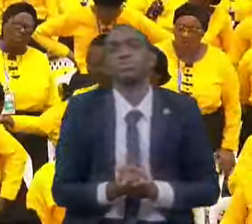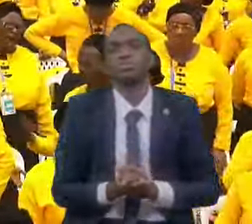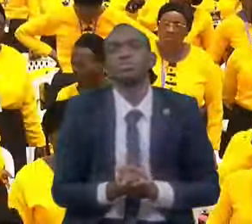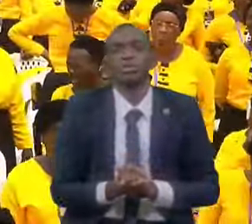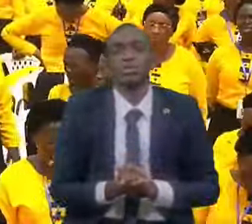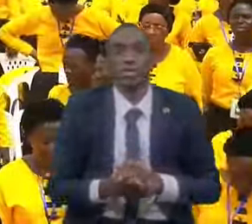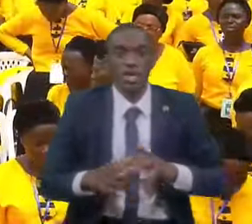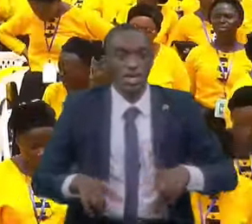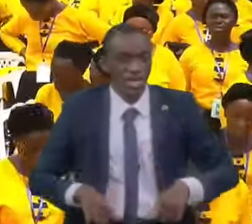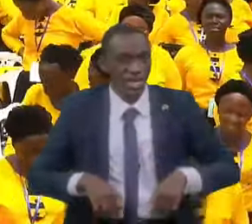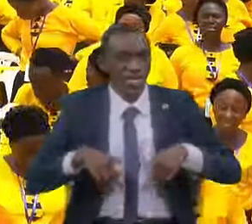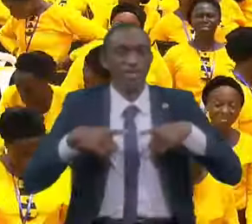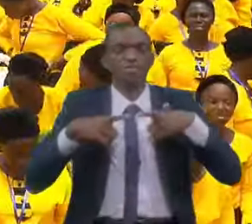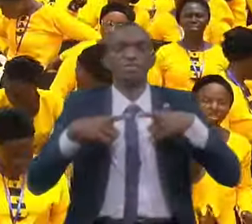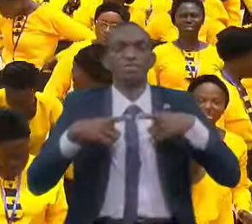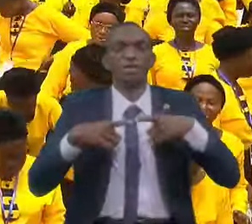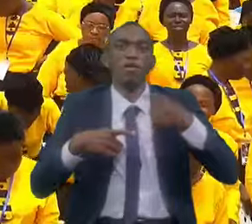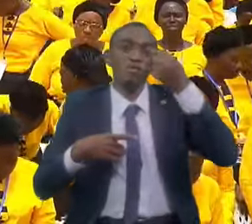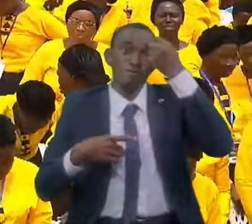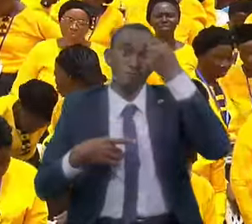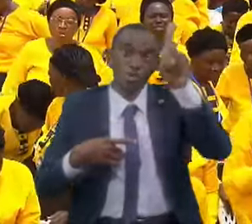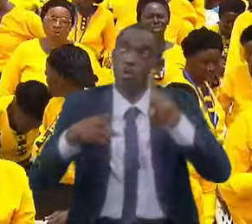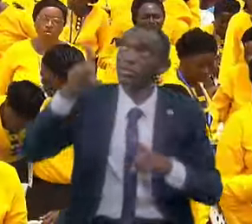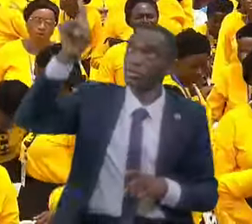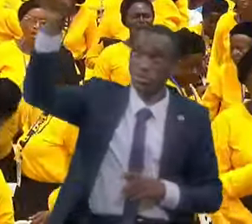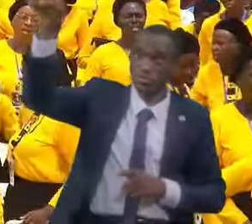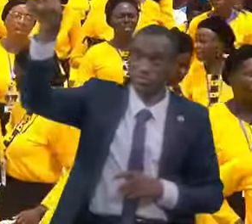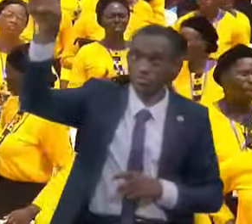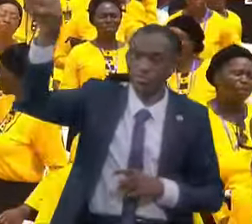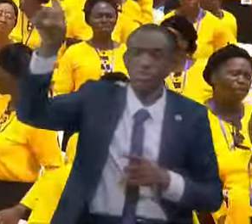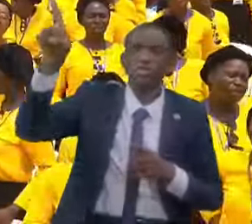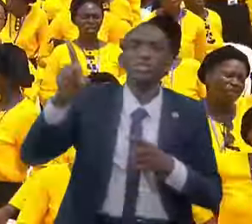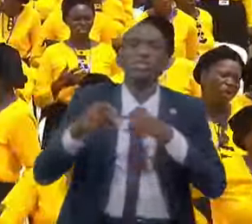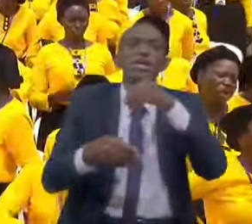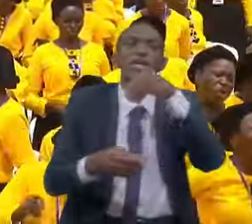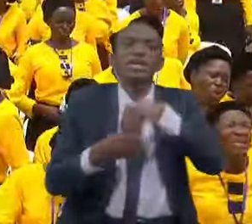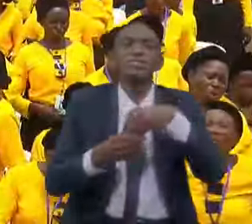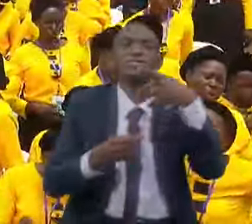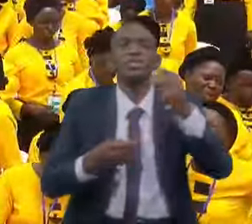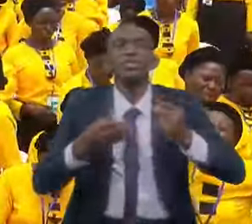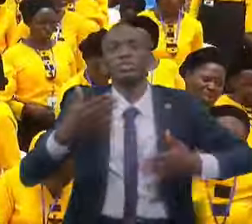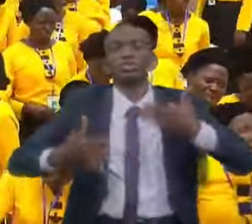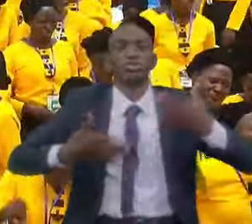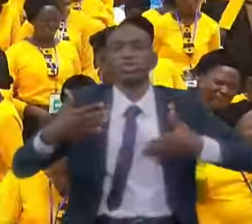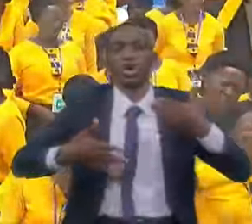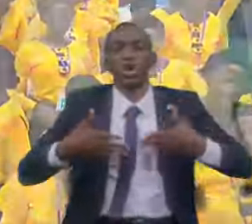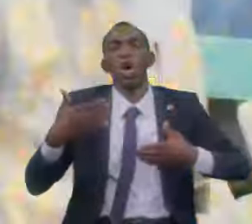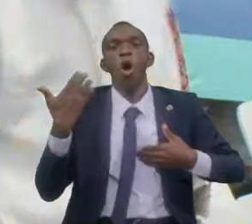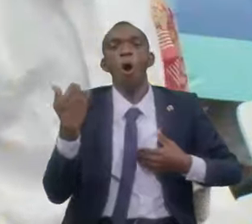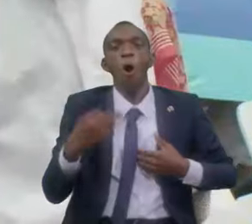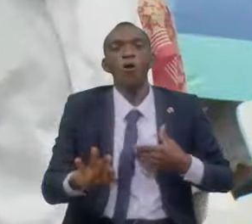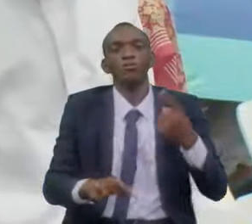Live for Him in the joy of the conqueror.